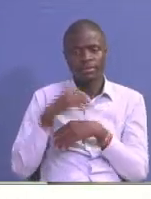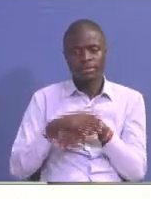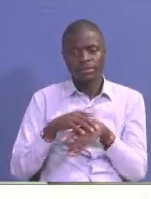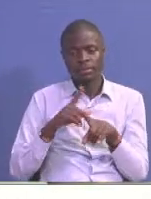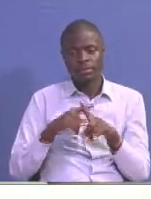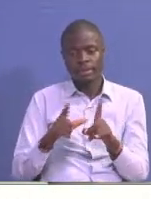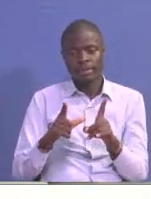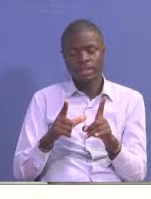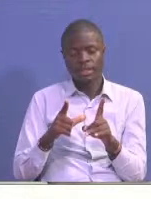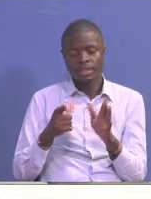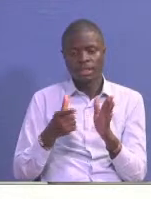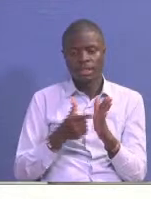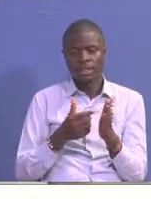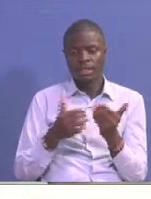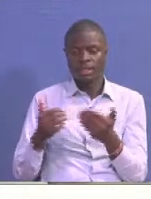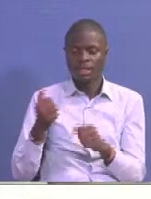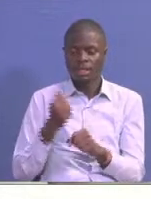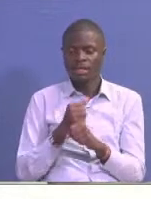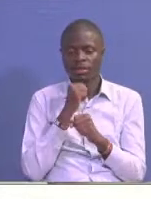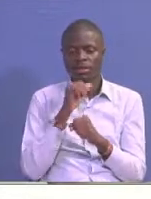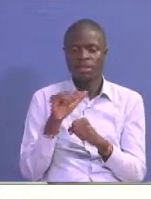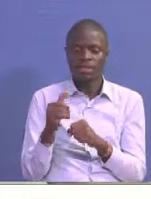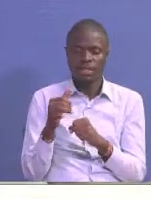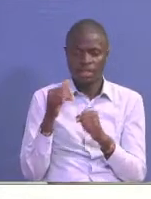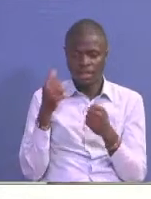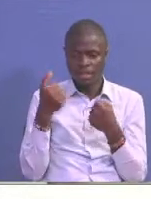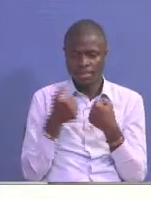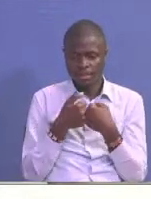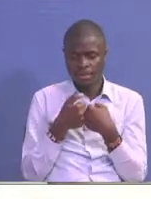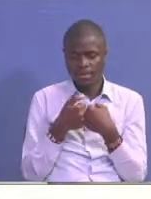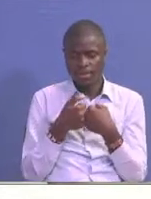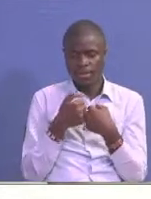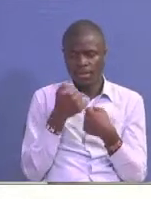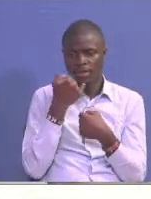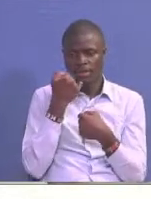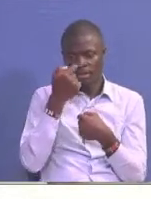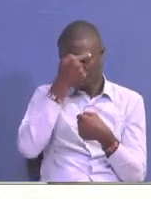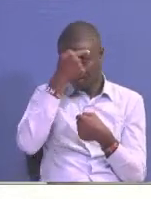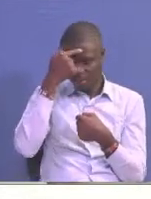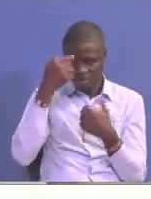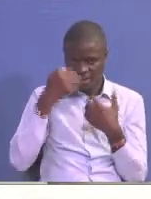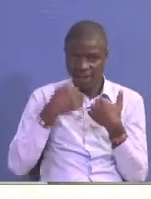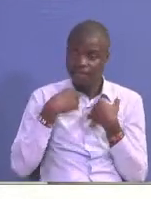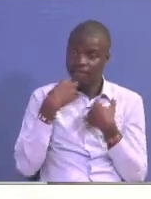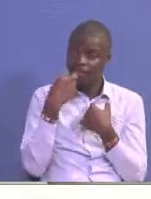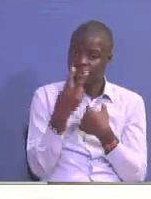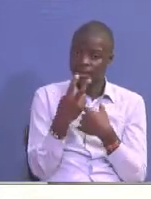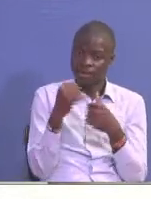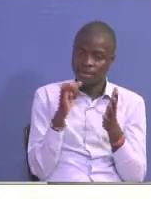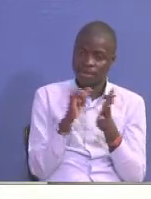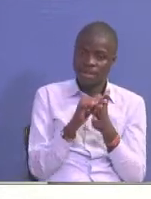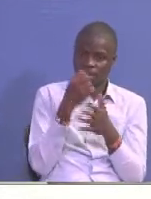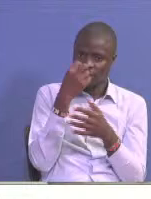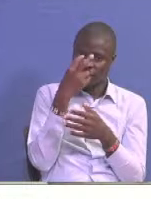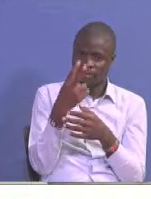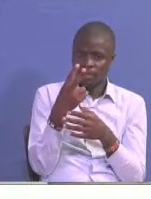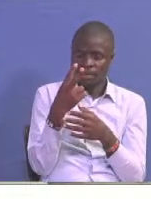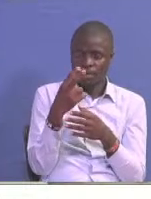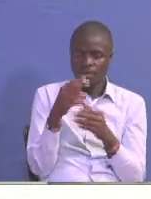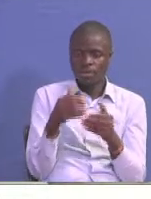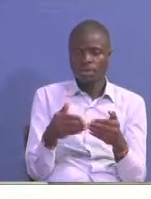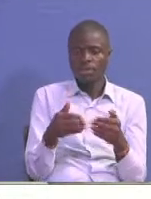But those things did not just happen. It's because there was a vision, and that vision was